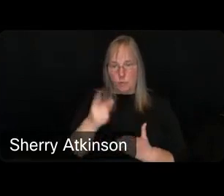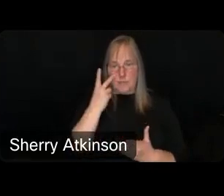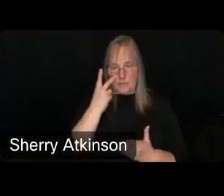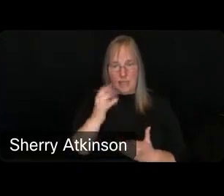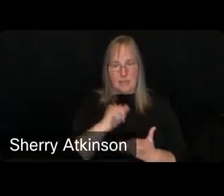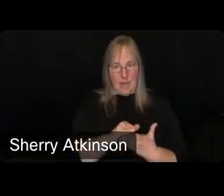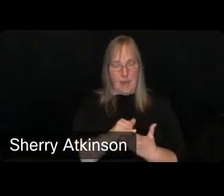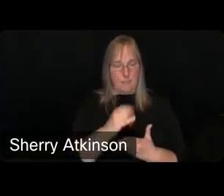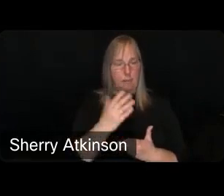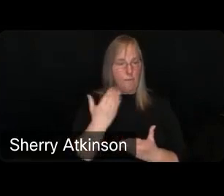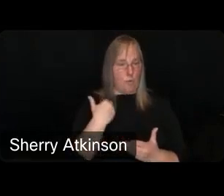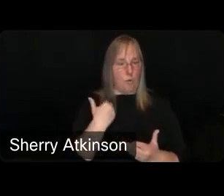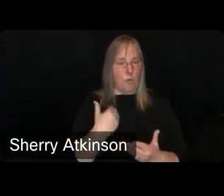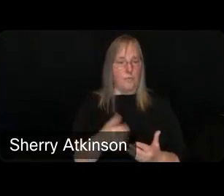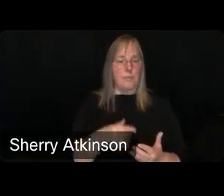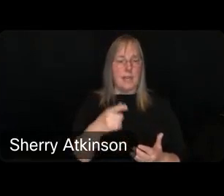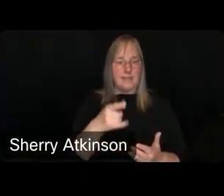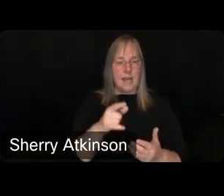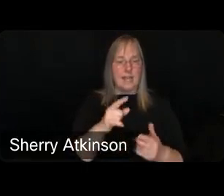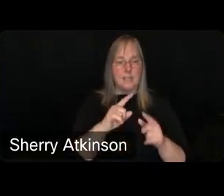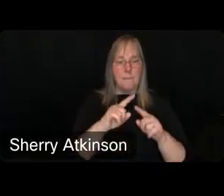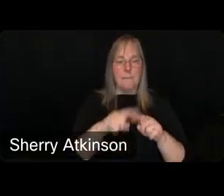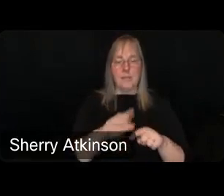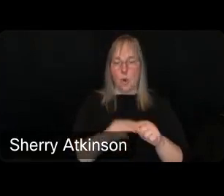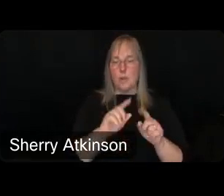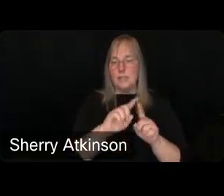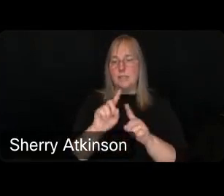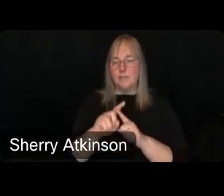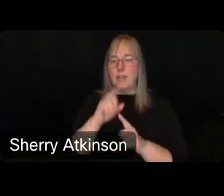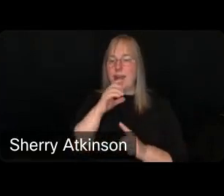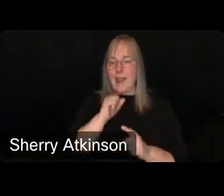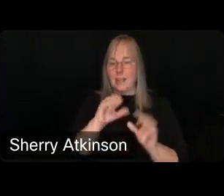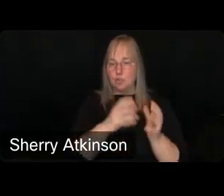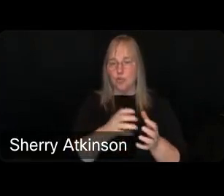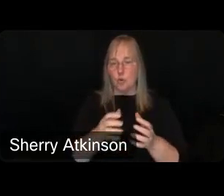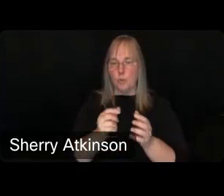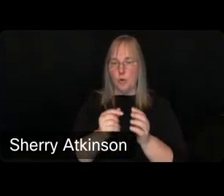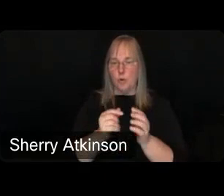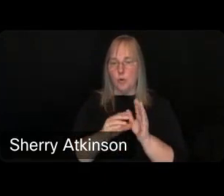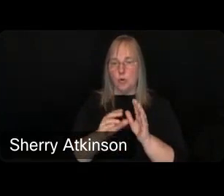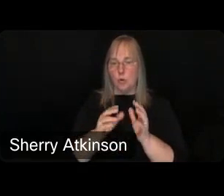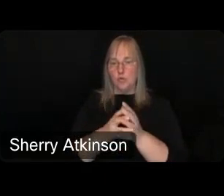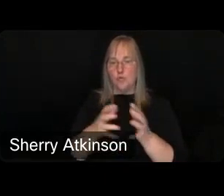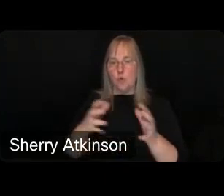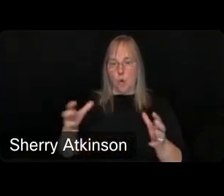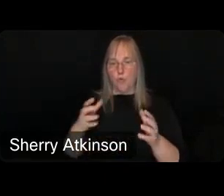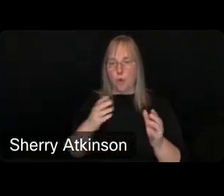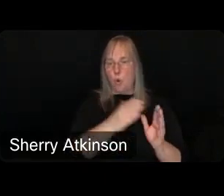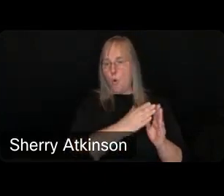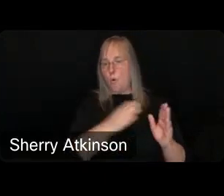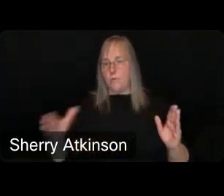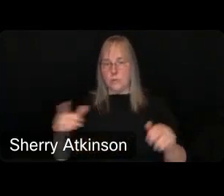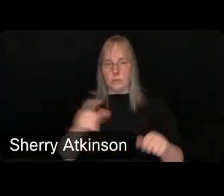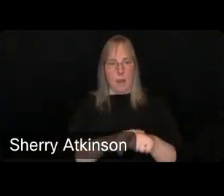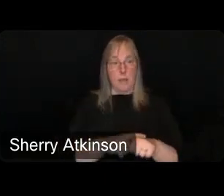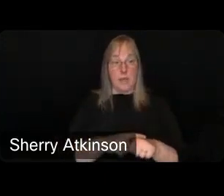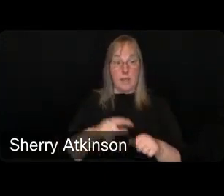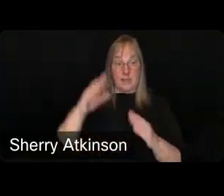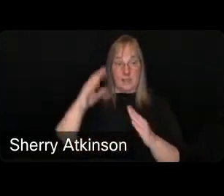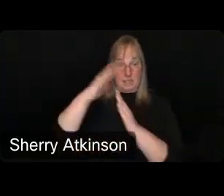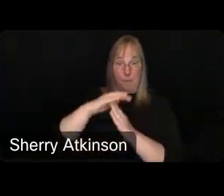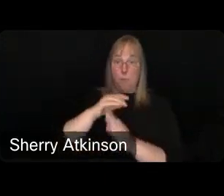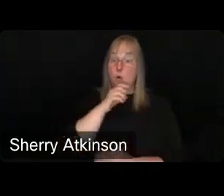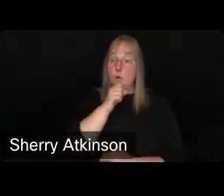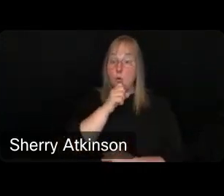basically look at different age group growth throughout the time. The one on the very top, the orange block,